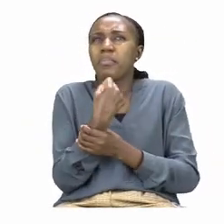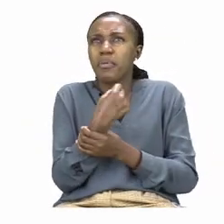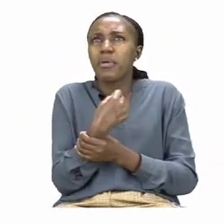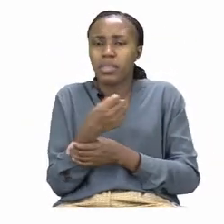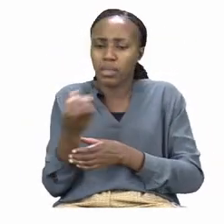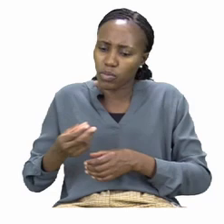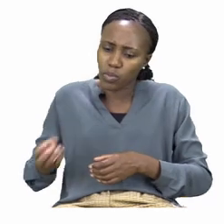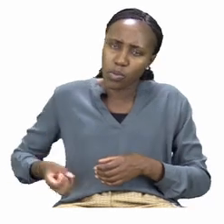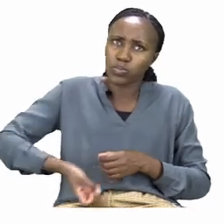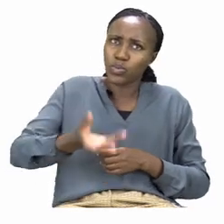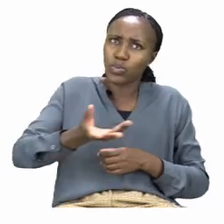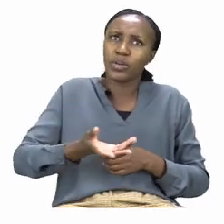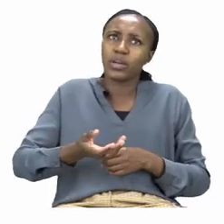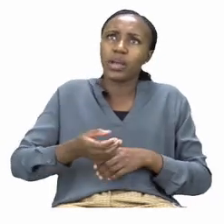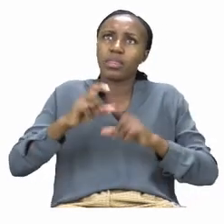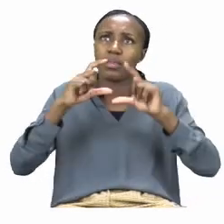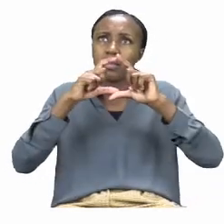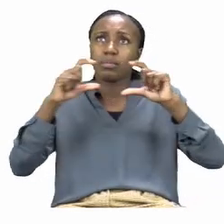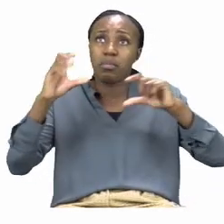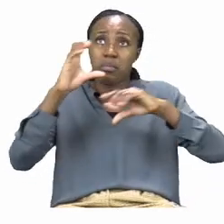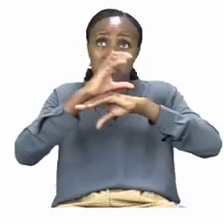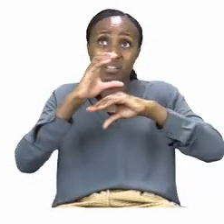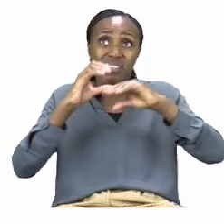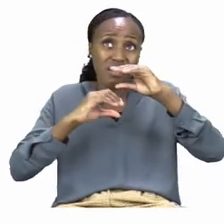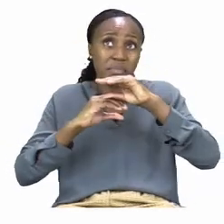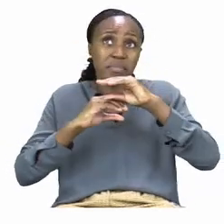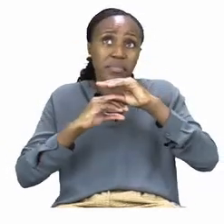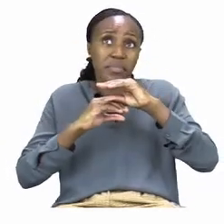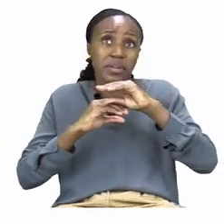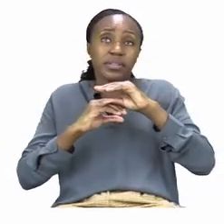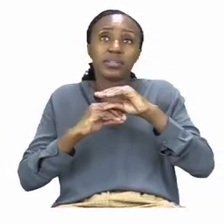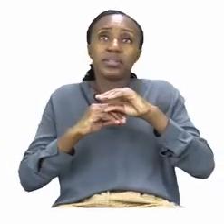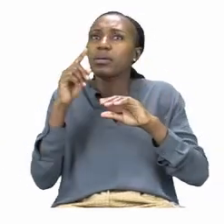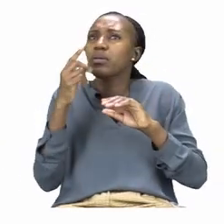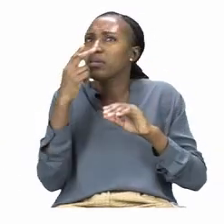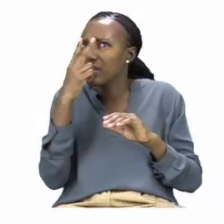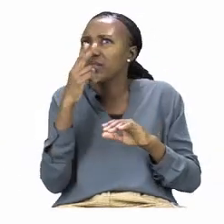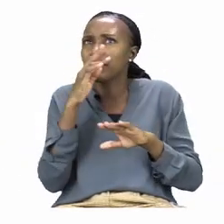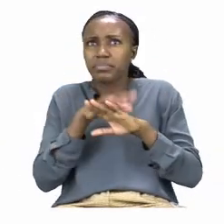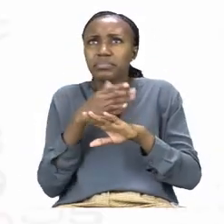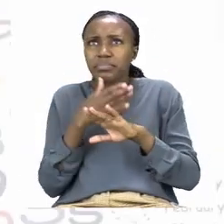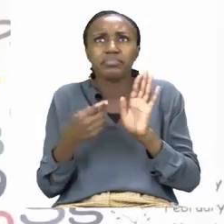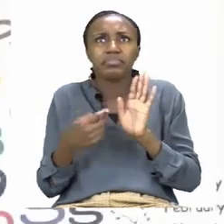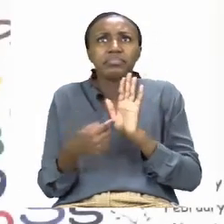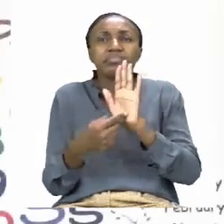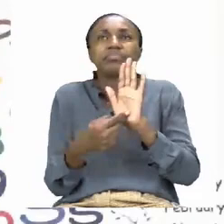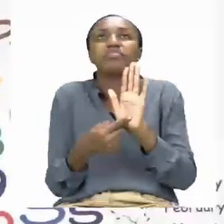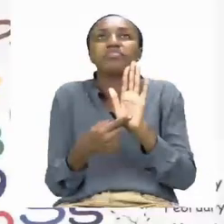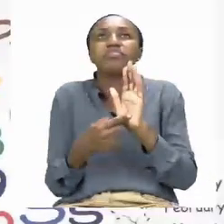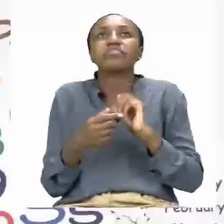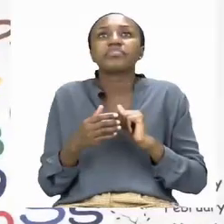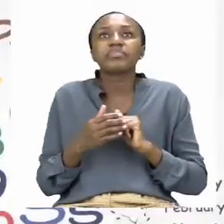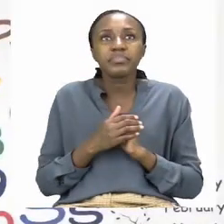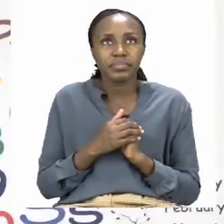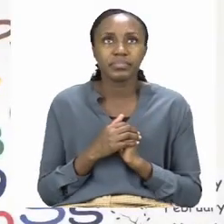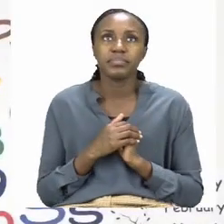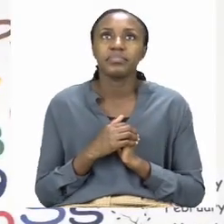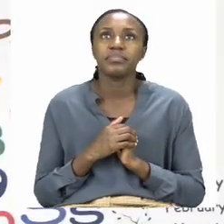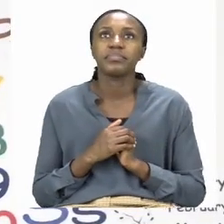shapes on the other side. Now on the board I have two examples which I want us to do